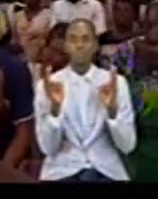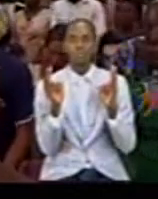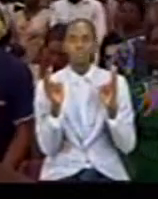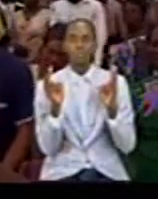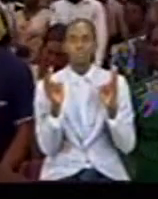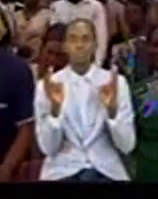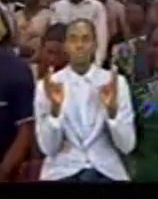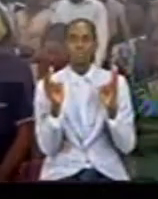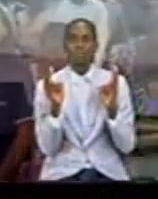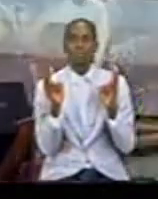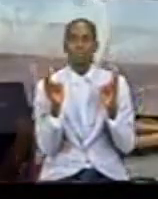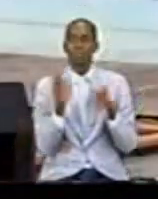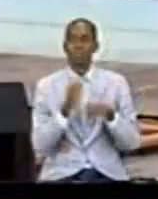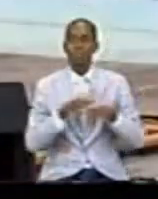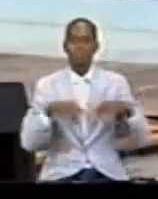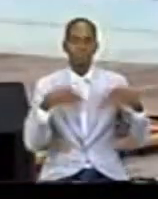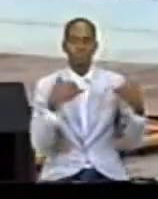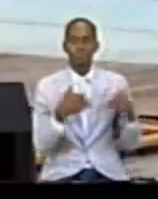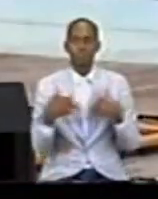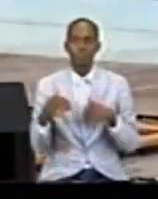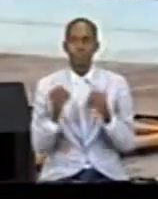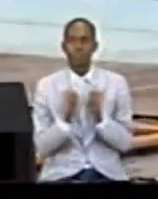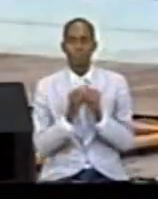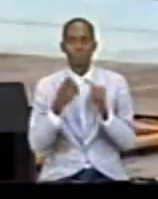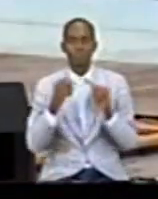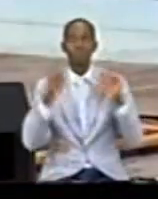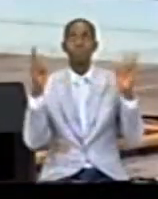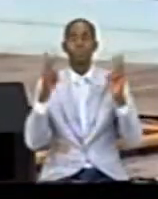Don't gamble with it again.